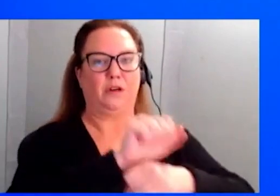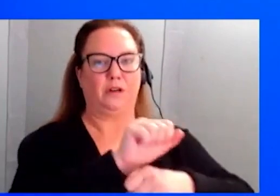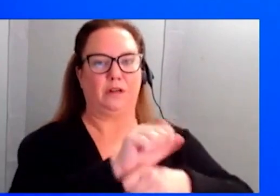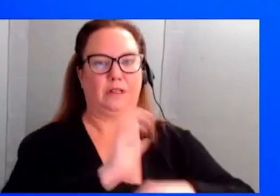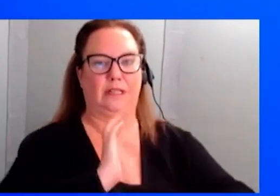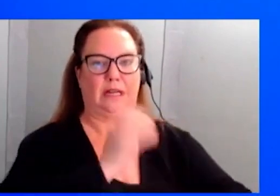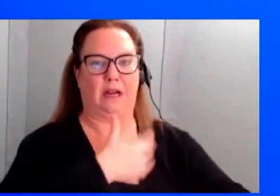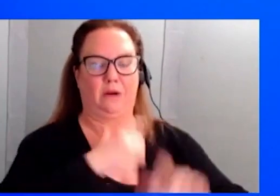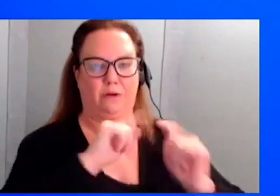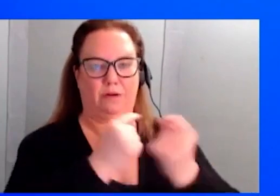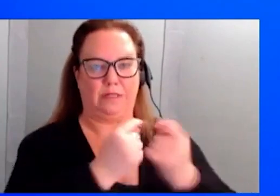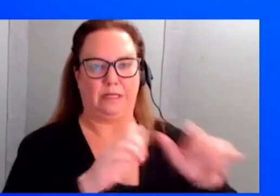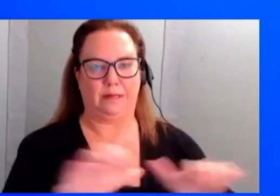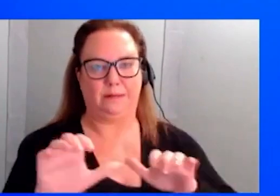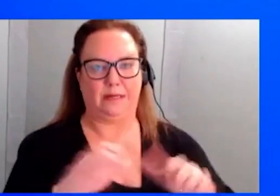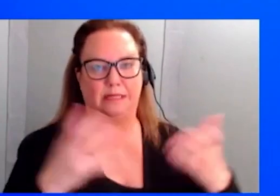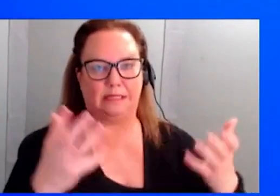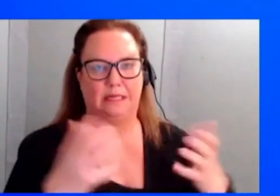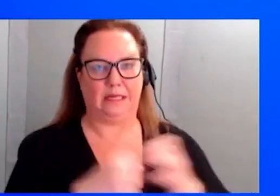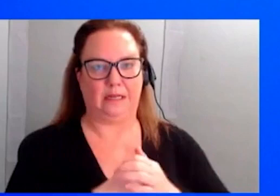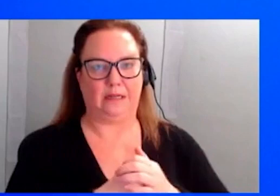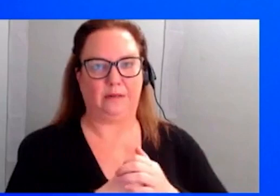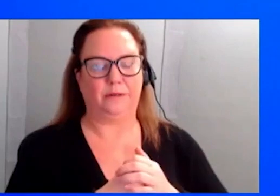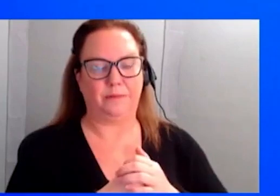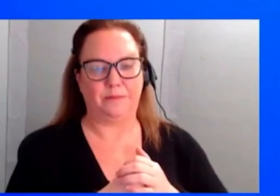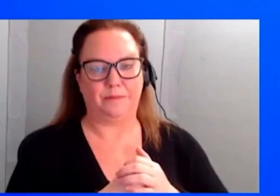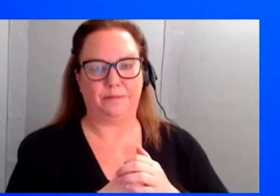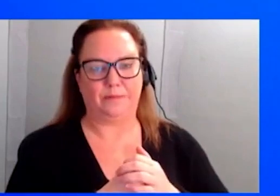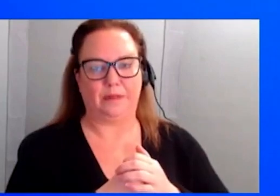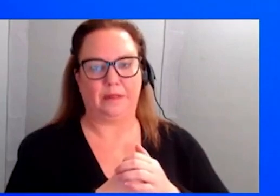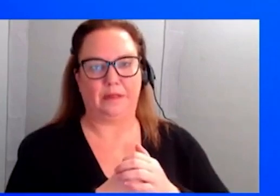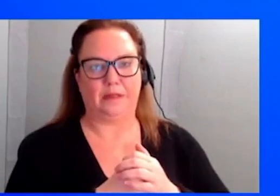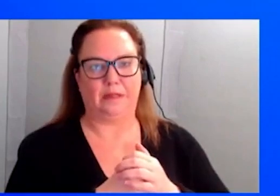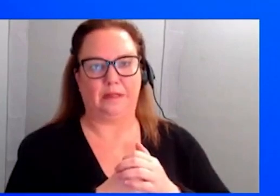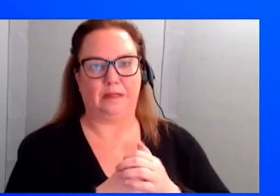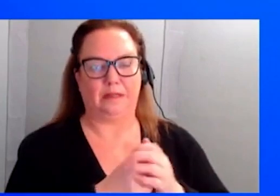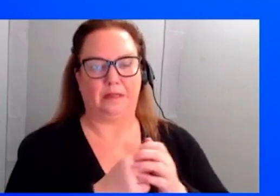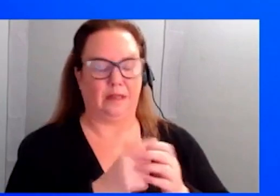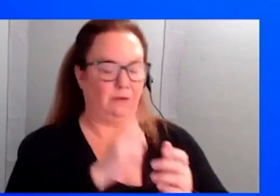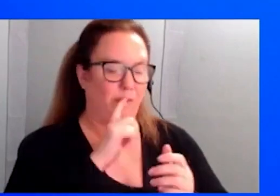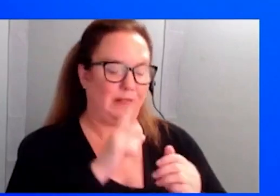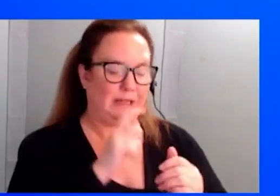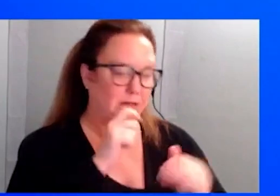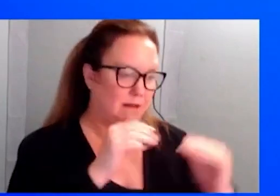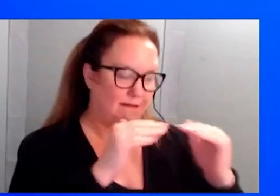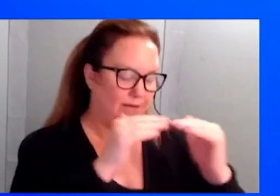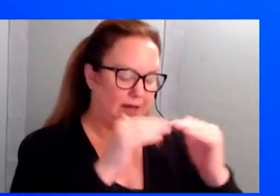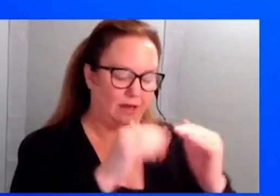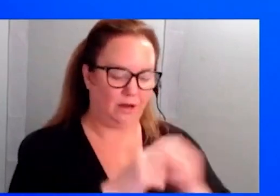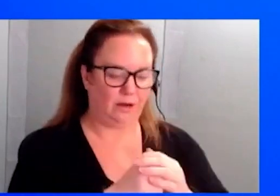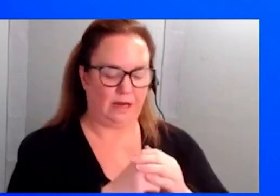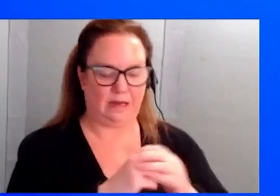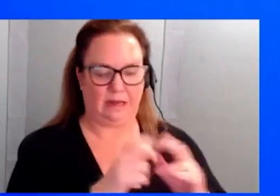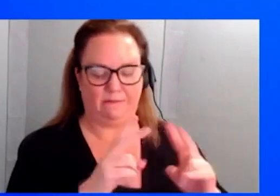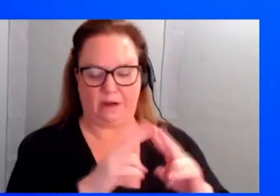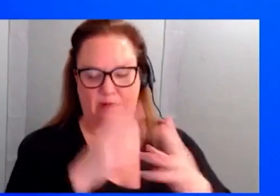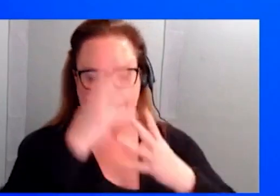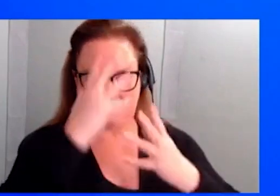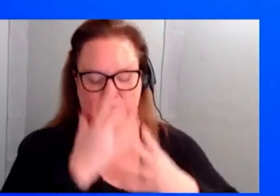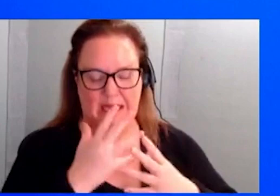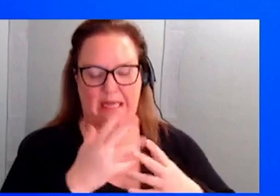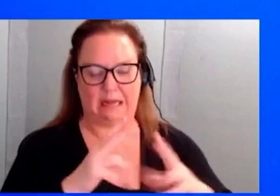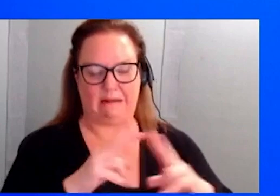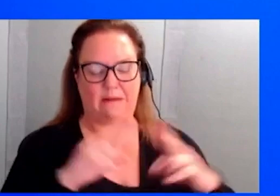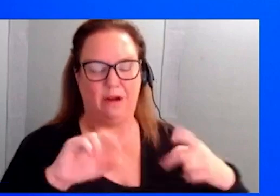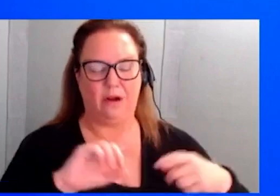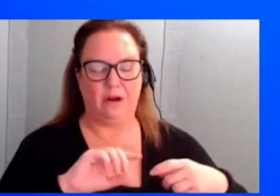here. And although it was unfair, and although it was sad and painful, I